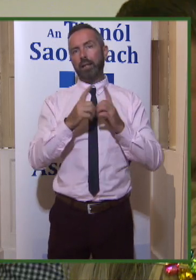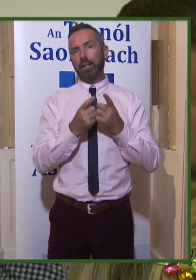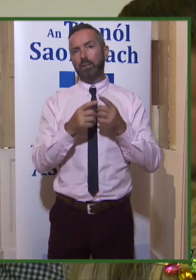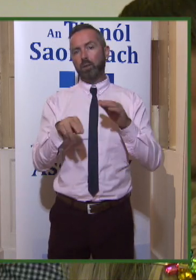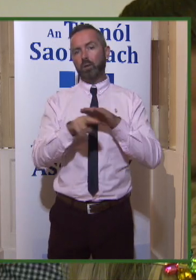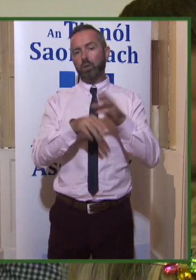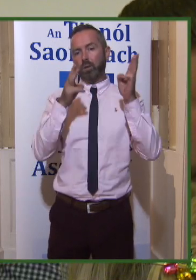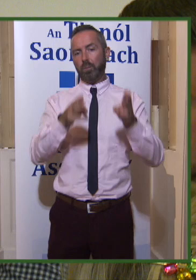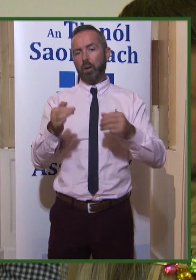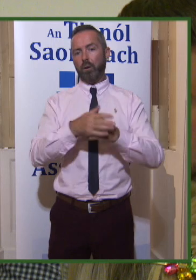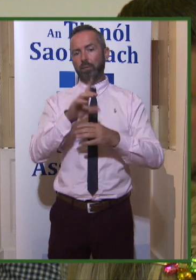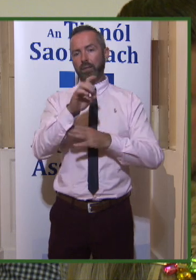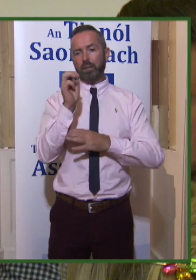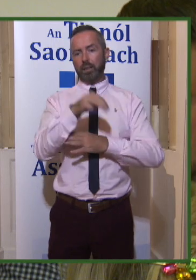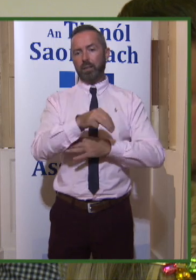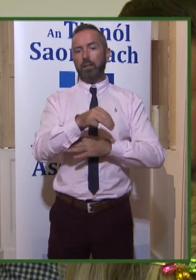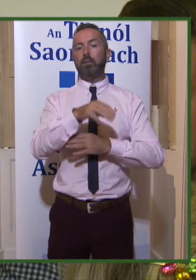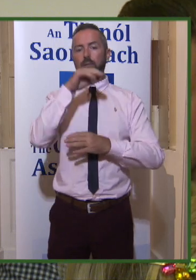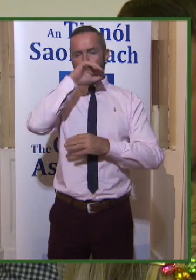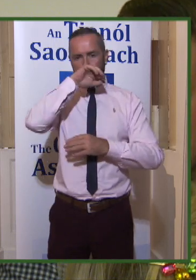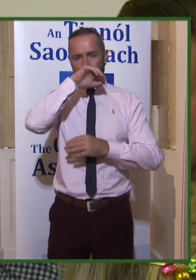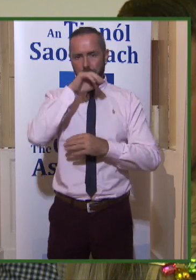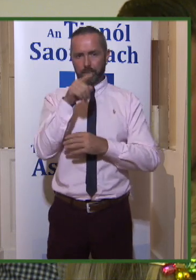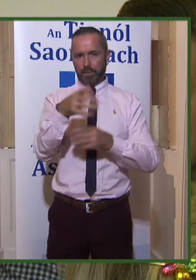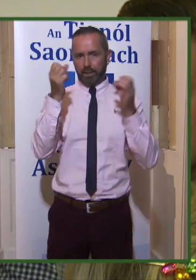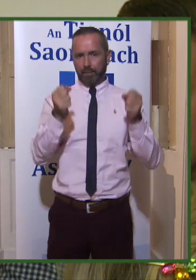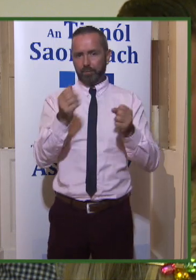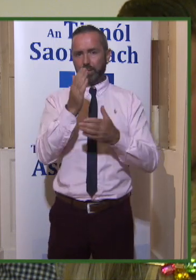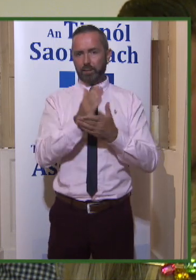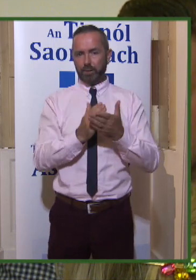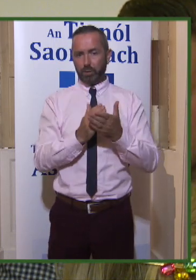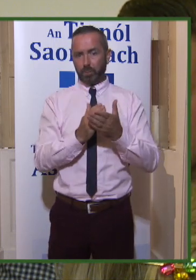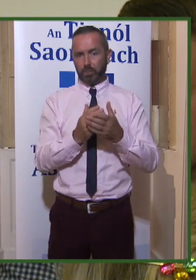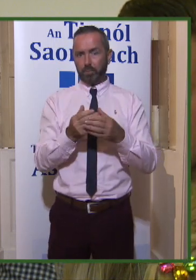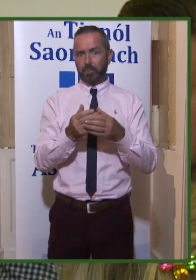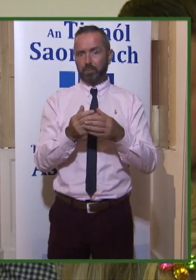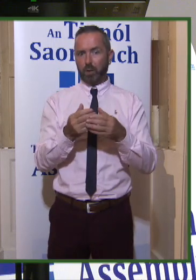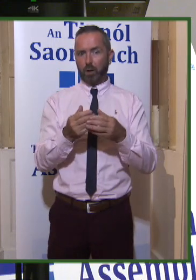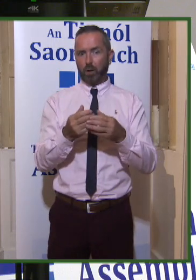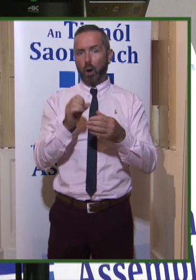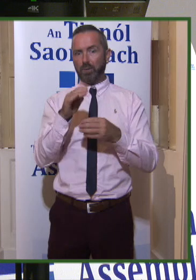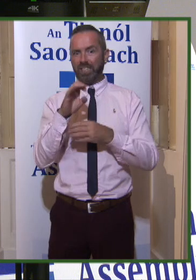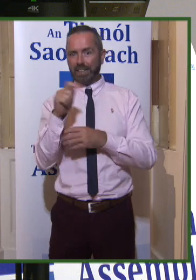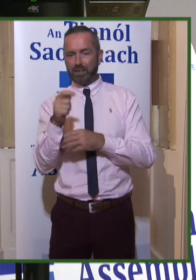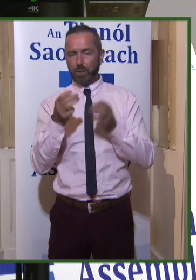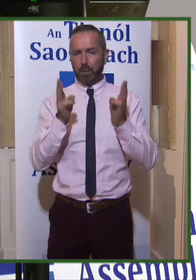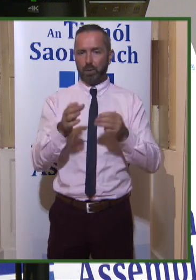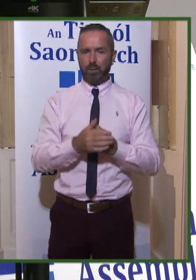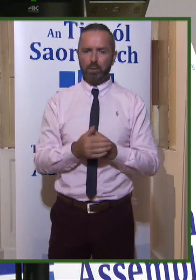under the power of the directly elected mayor, that they have some policy making powers. Yeah, so your proposed text is